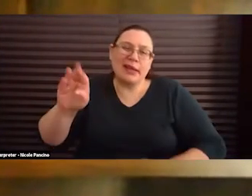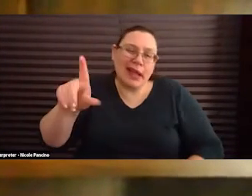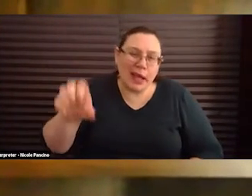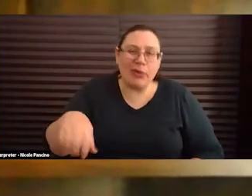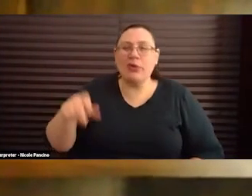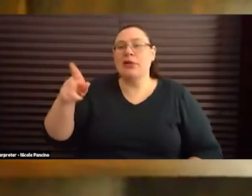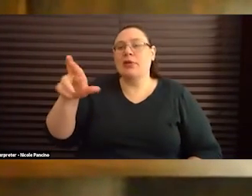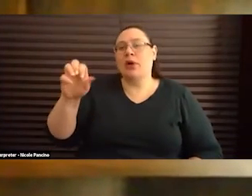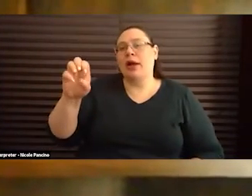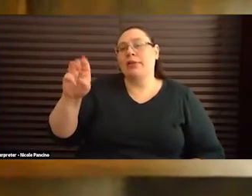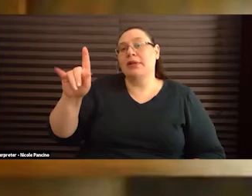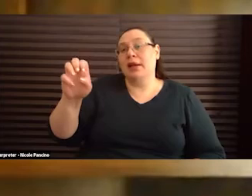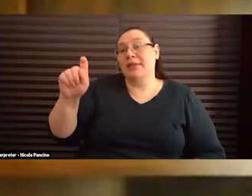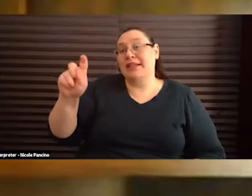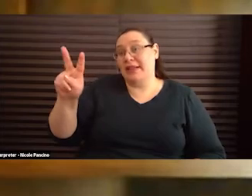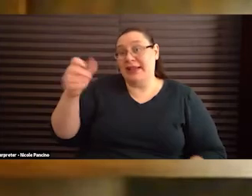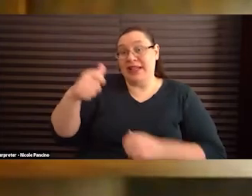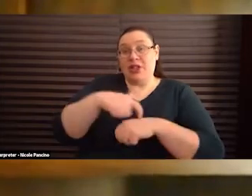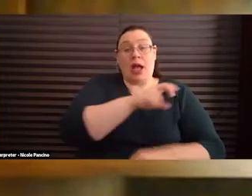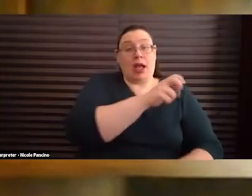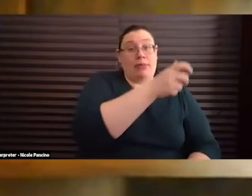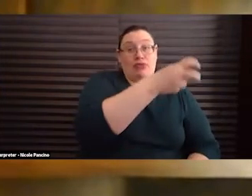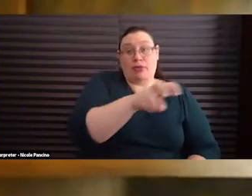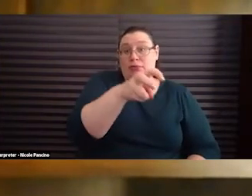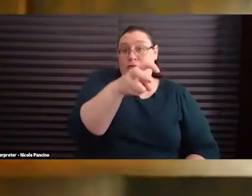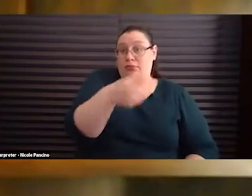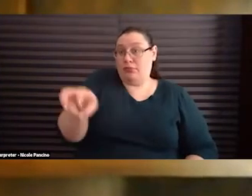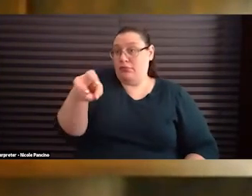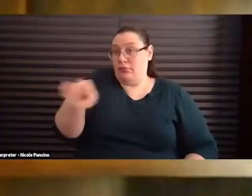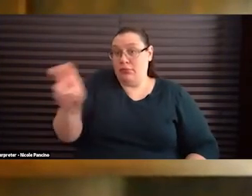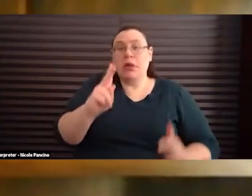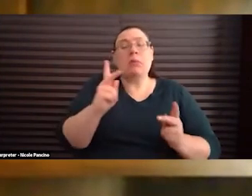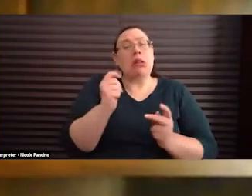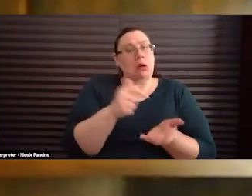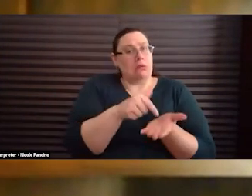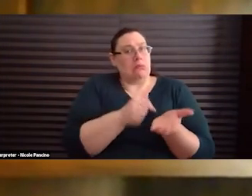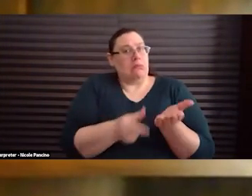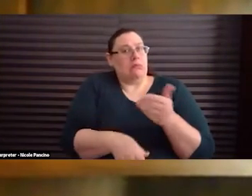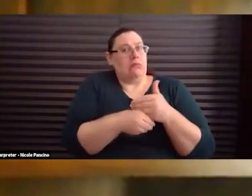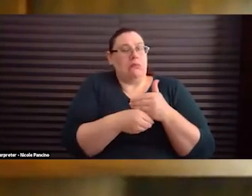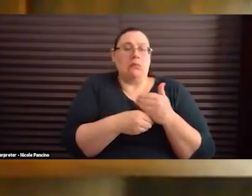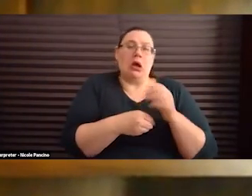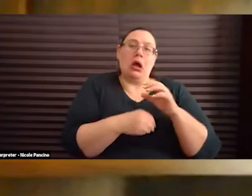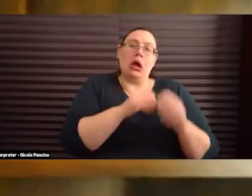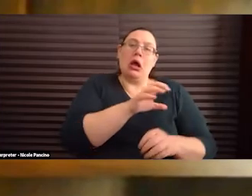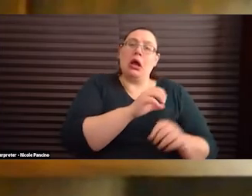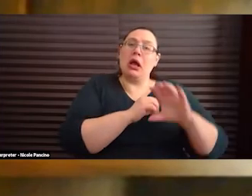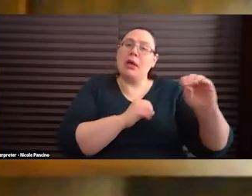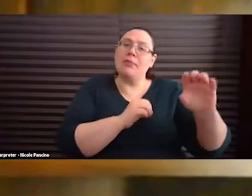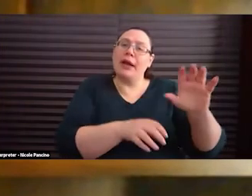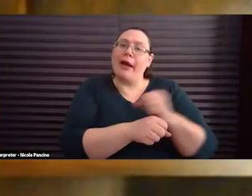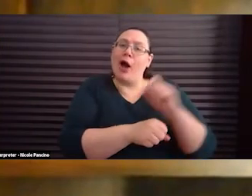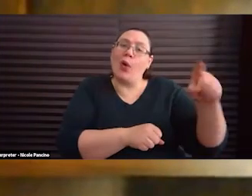And every time that happened, people received a little bit of a payment. The company received $1, people received